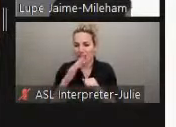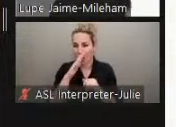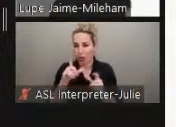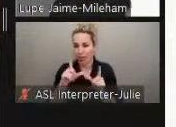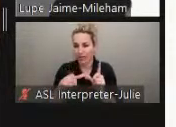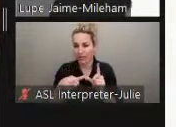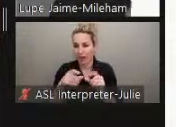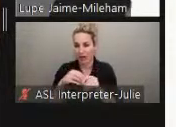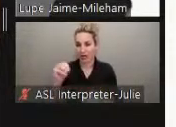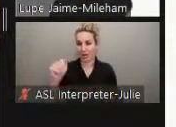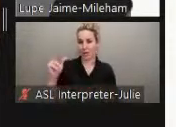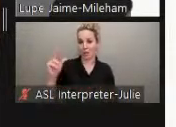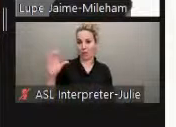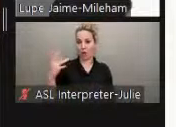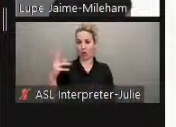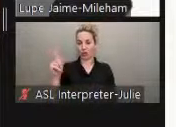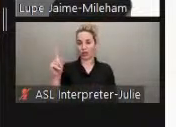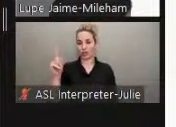in March?